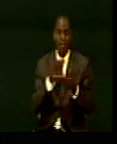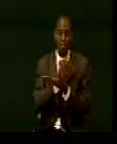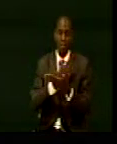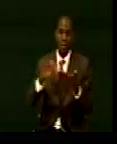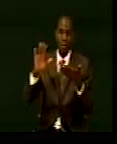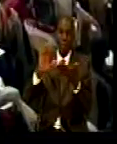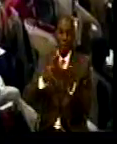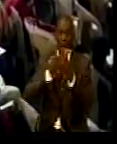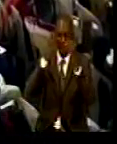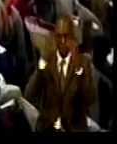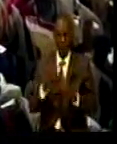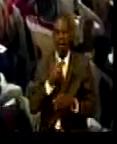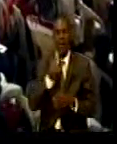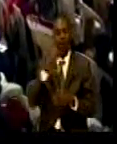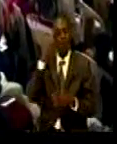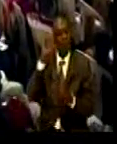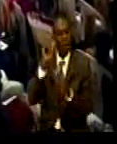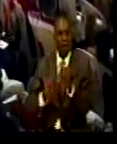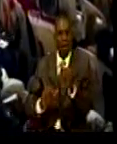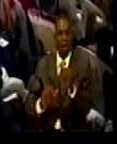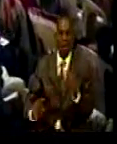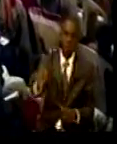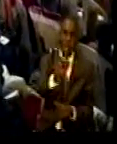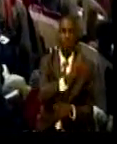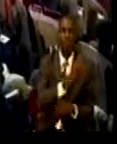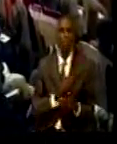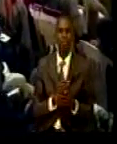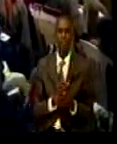for everyone. Is it for me?